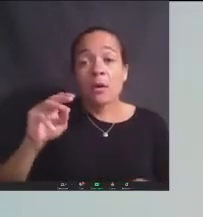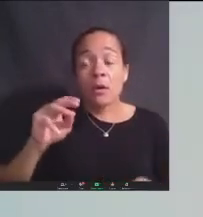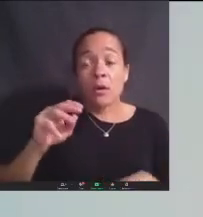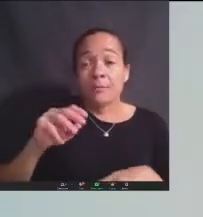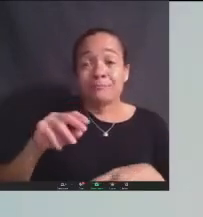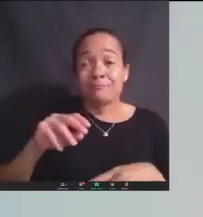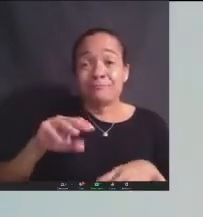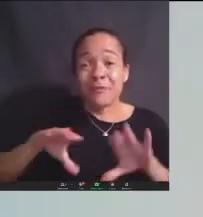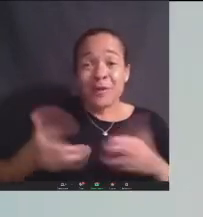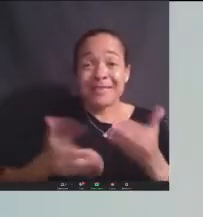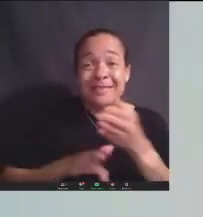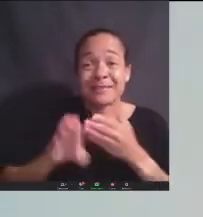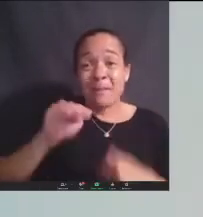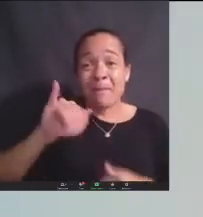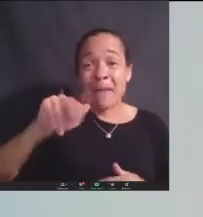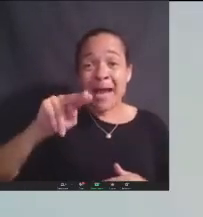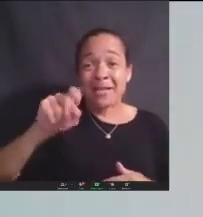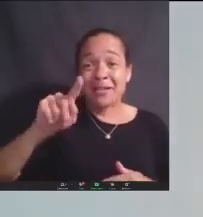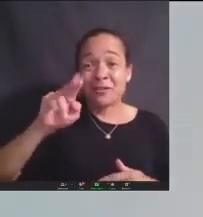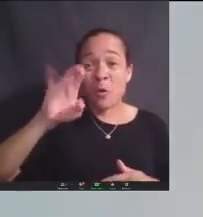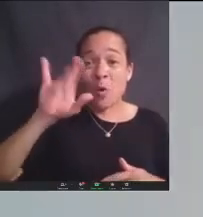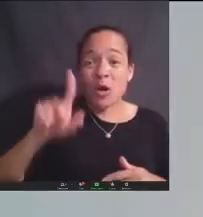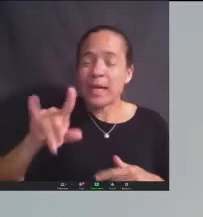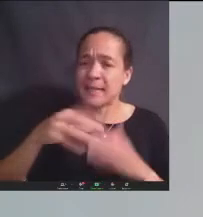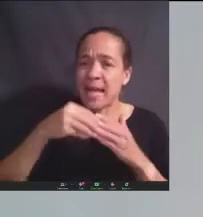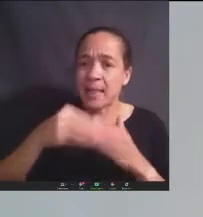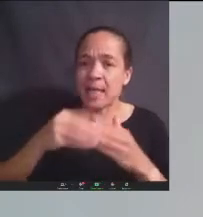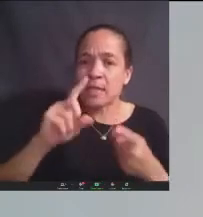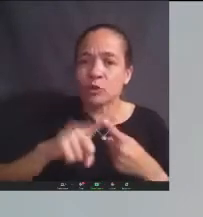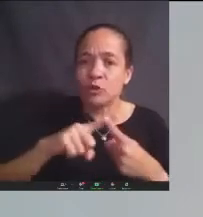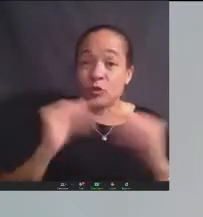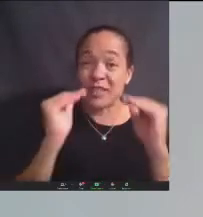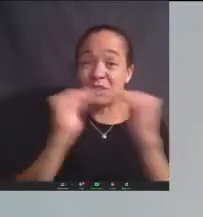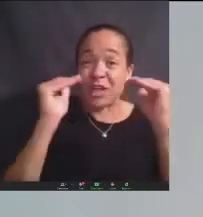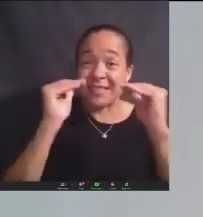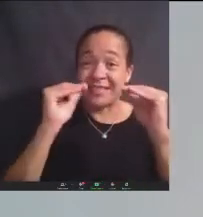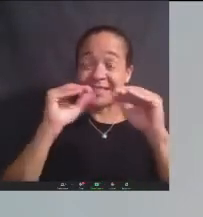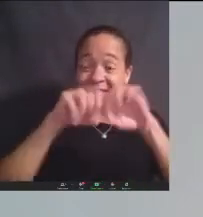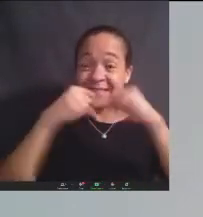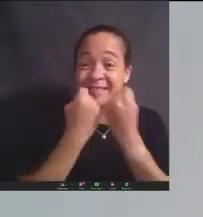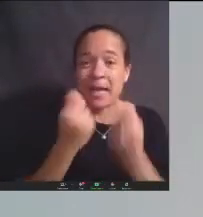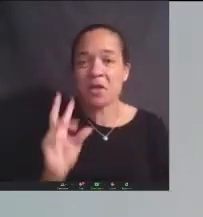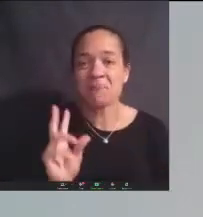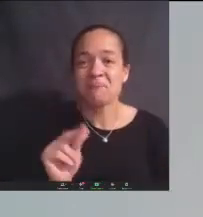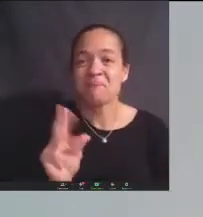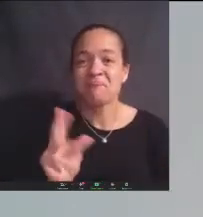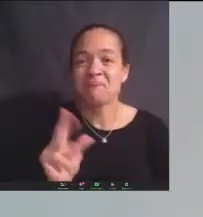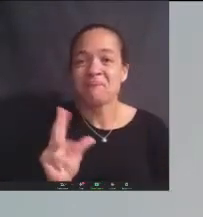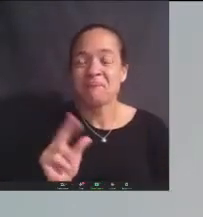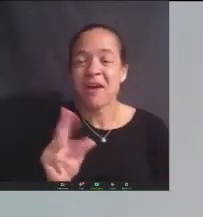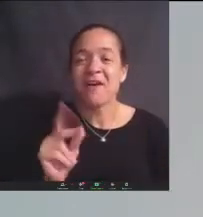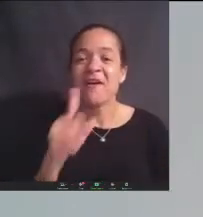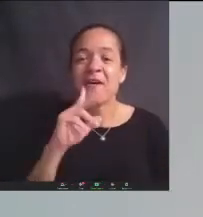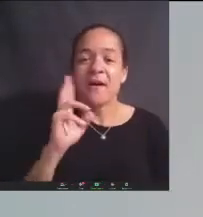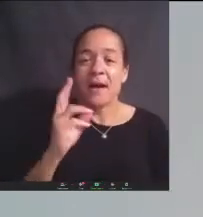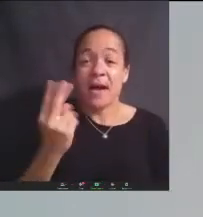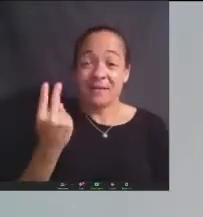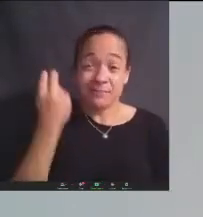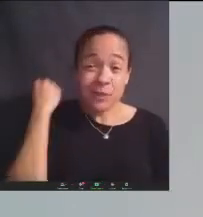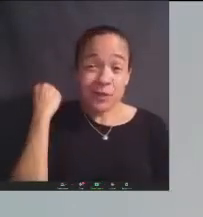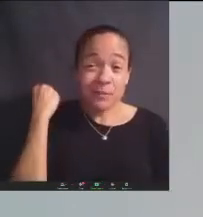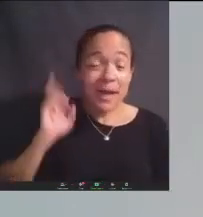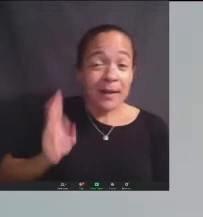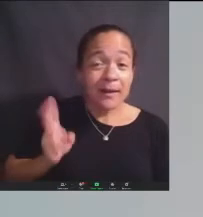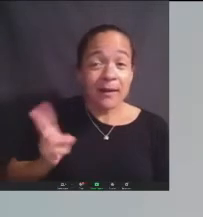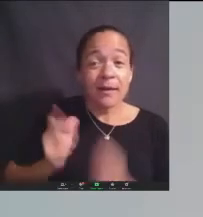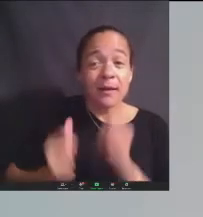society innately. In our history, most plantations had more black folks on them than they had